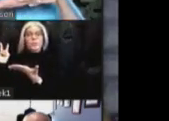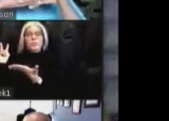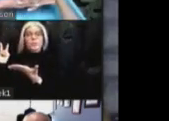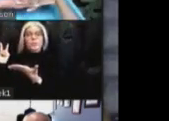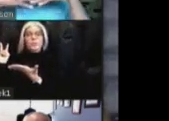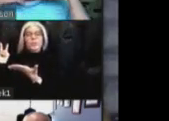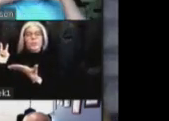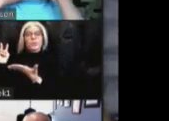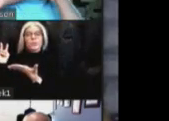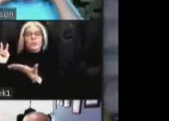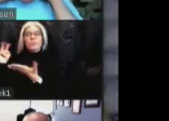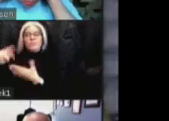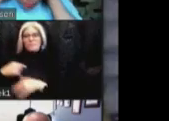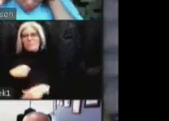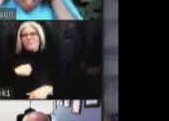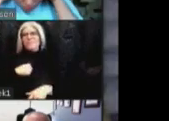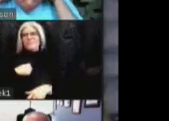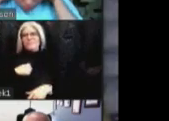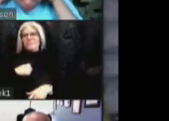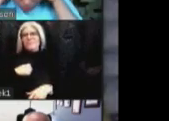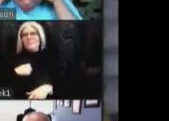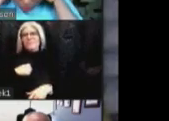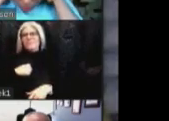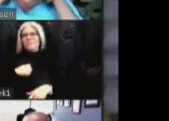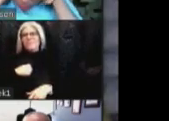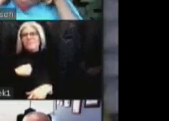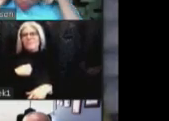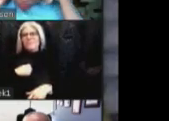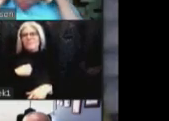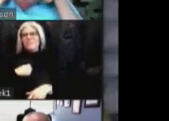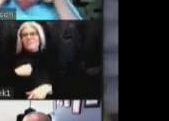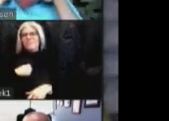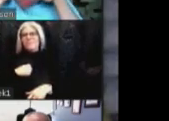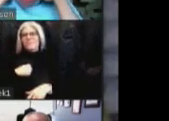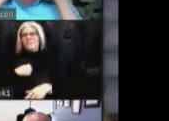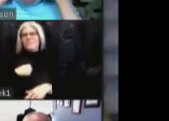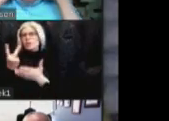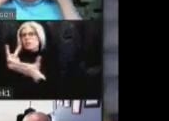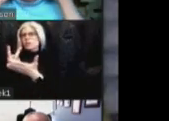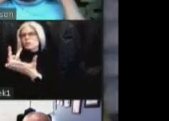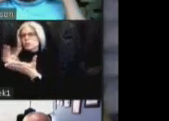But I think this just really undoes a lot of the positive work that we've done as a commission and a community.